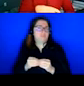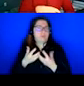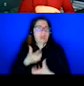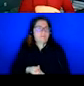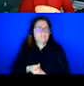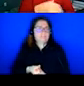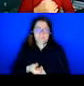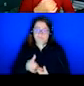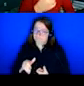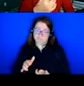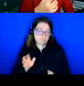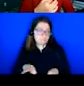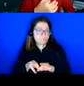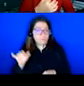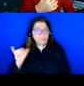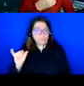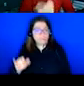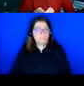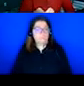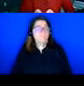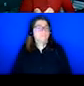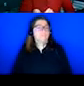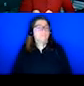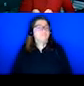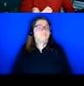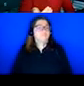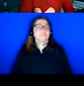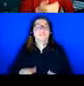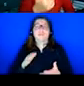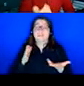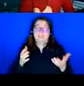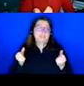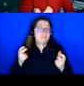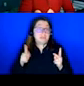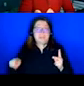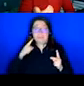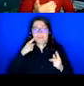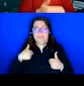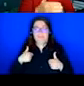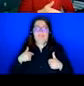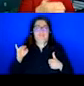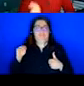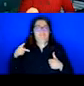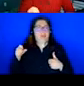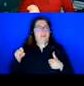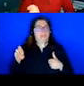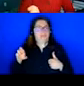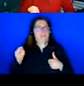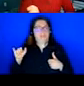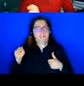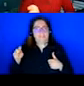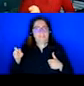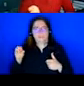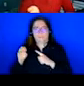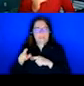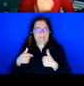well. A lot of us are in spaces where imposter syndrome is real, and that's a real thing to reflect on and make sure we know how to navigate and